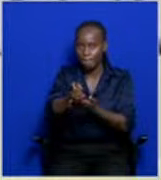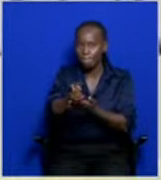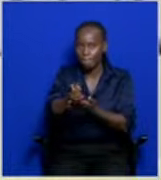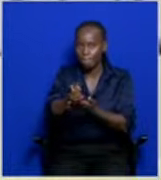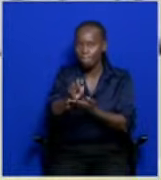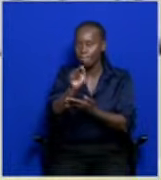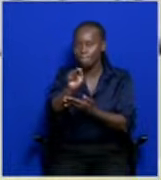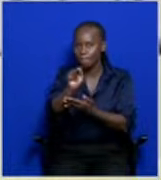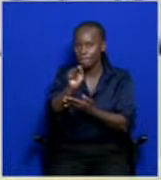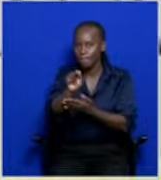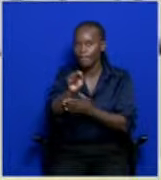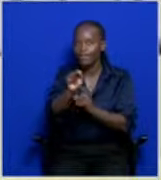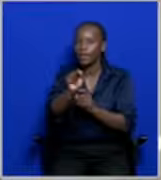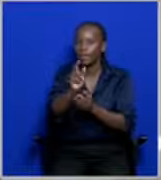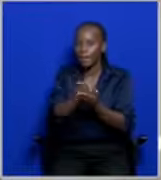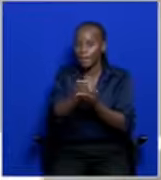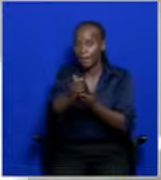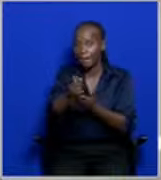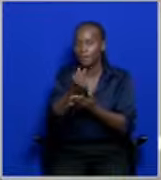And